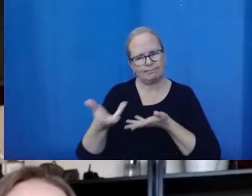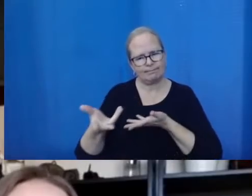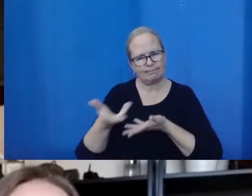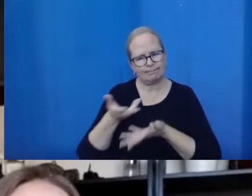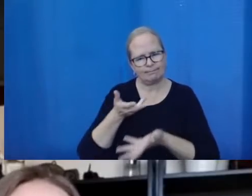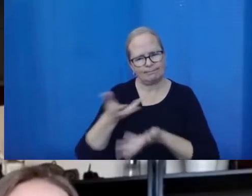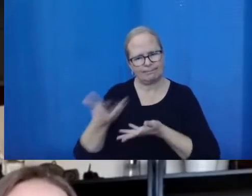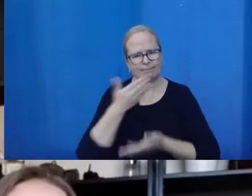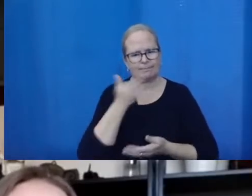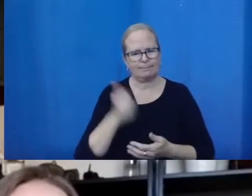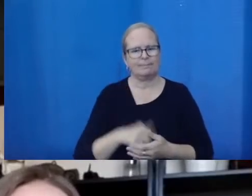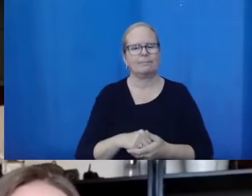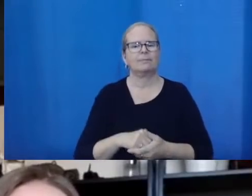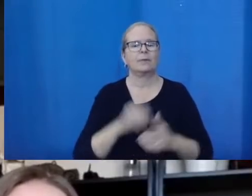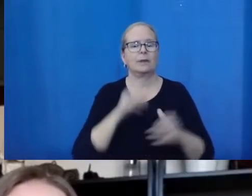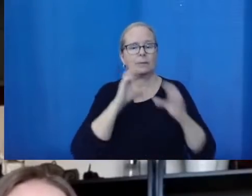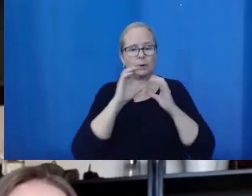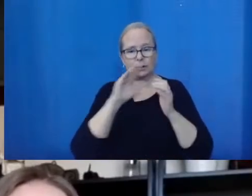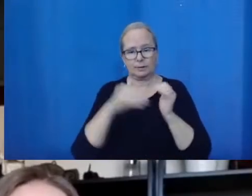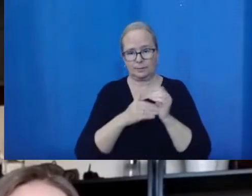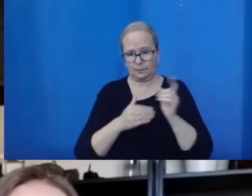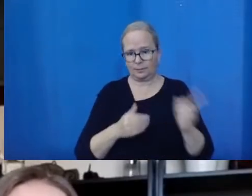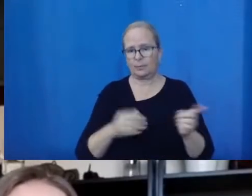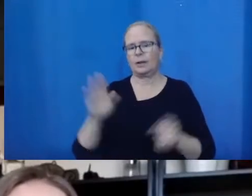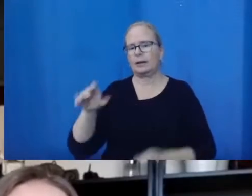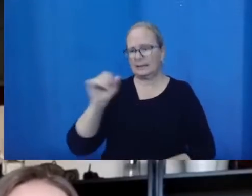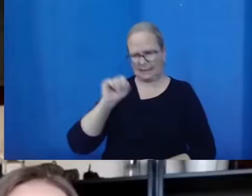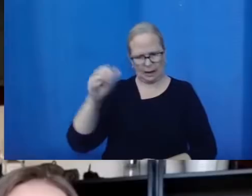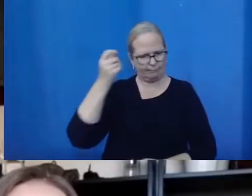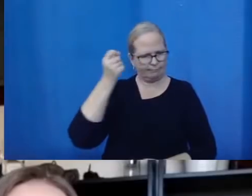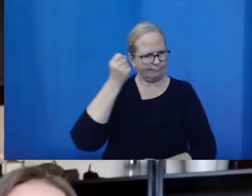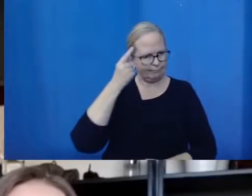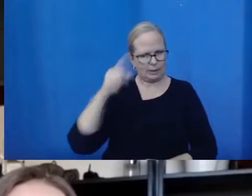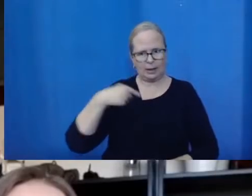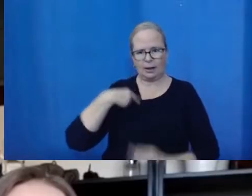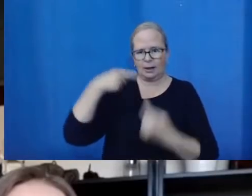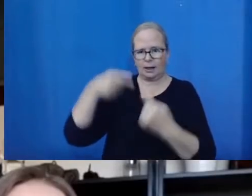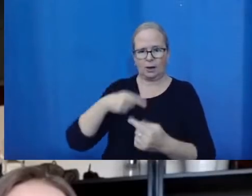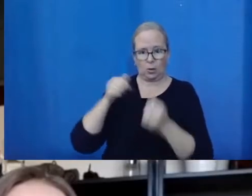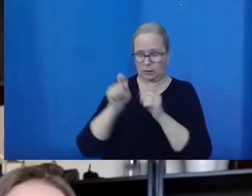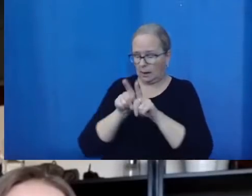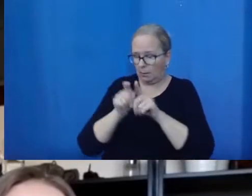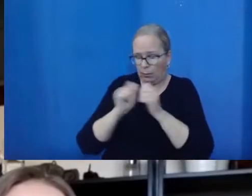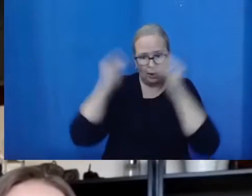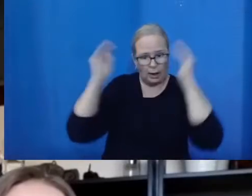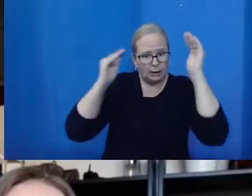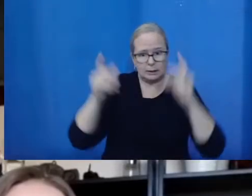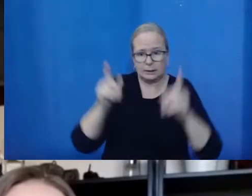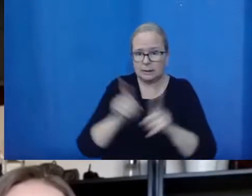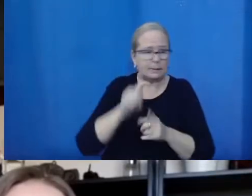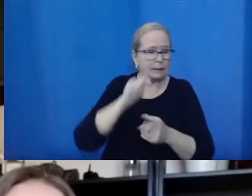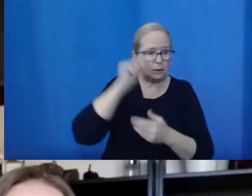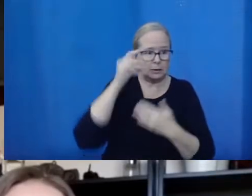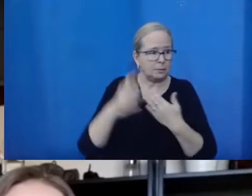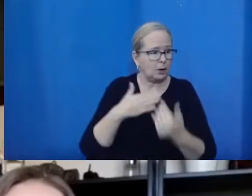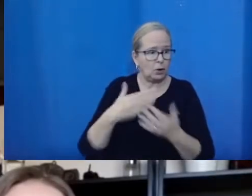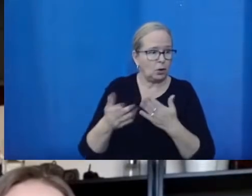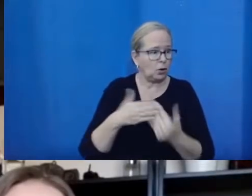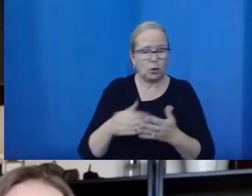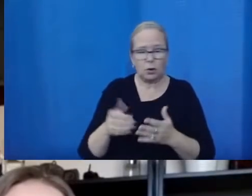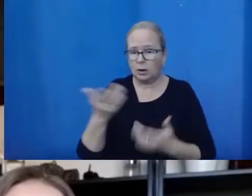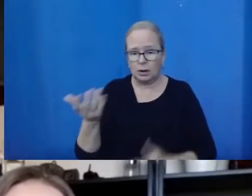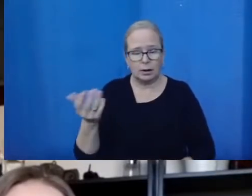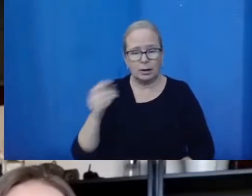with. There is that intrinsic need, even outside of my parenting, just as a human who